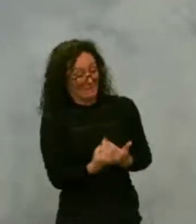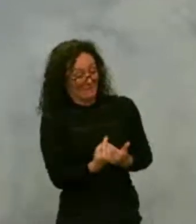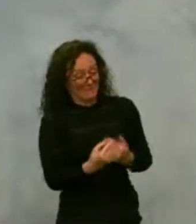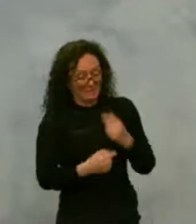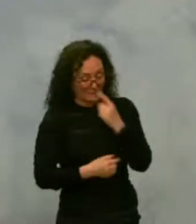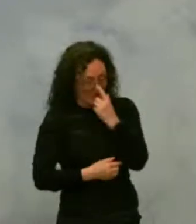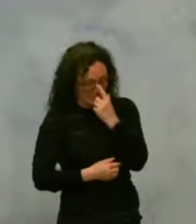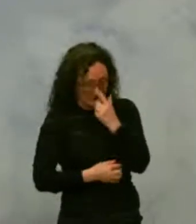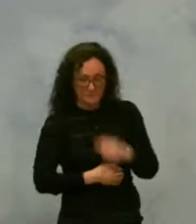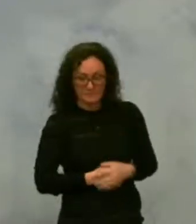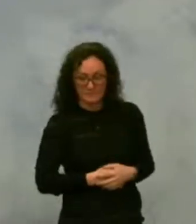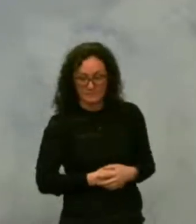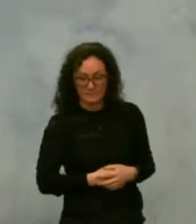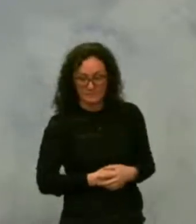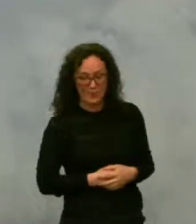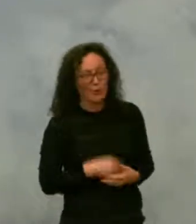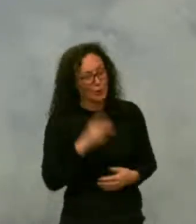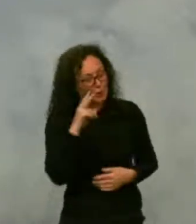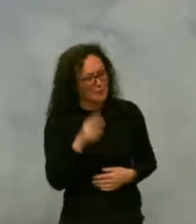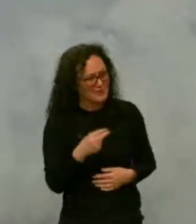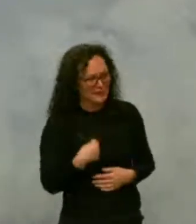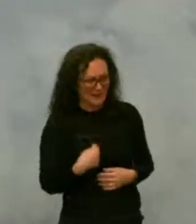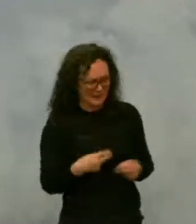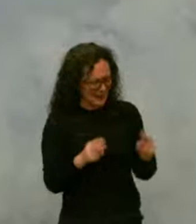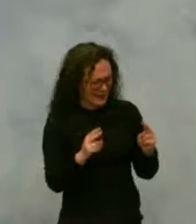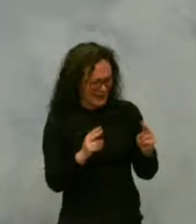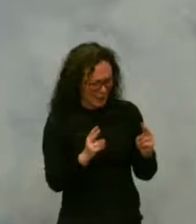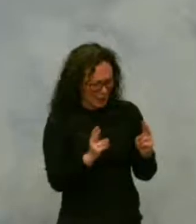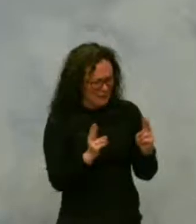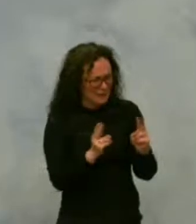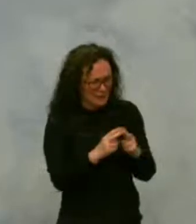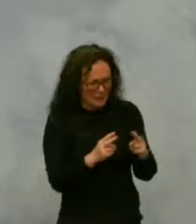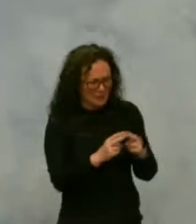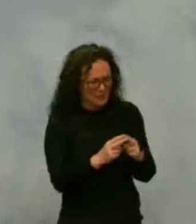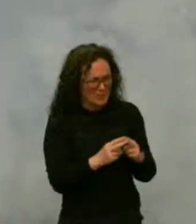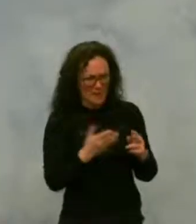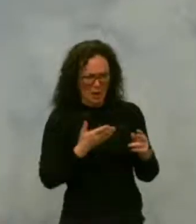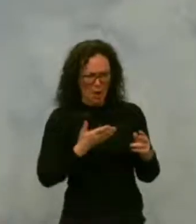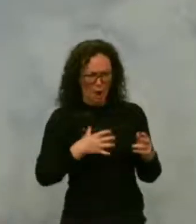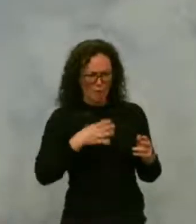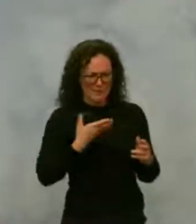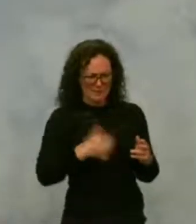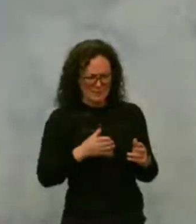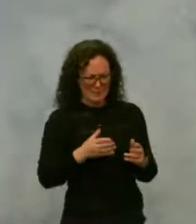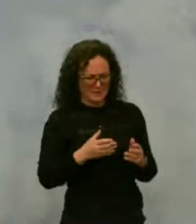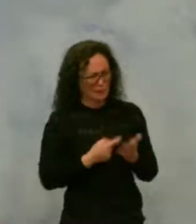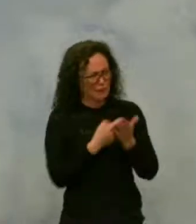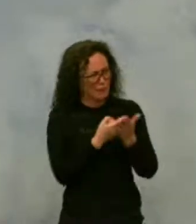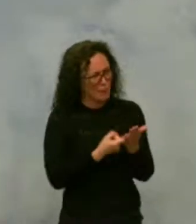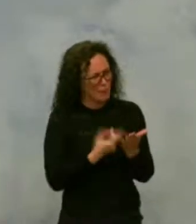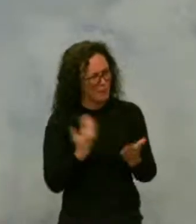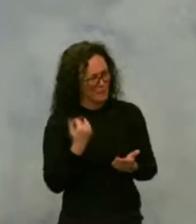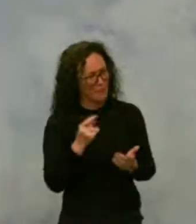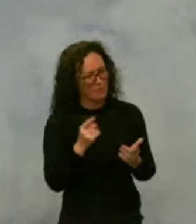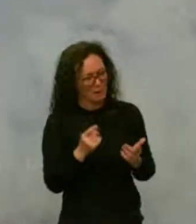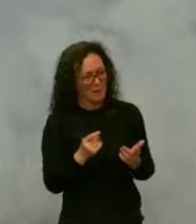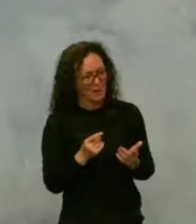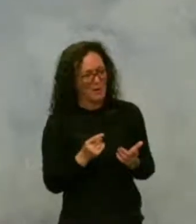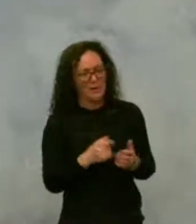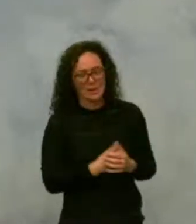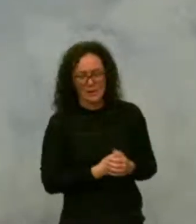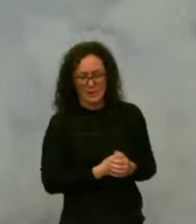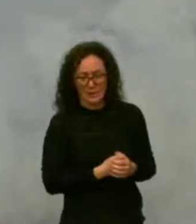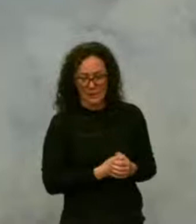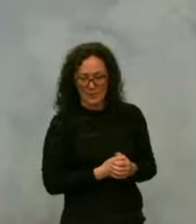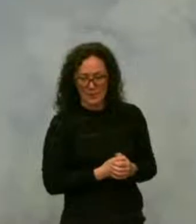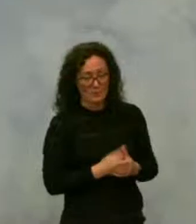this does duplicate what I've reported as part of the last report. So hopefully some of this will look familiar to you. So